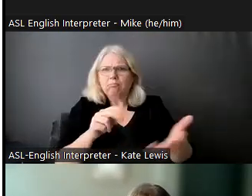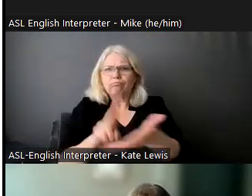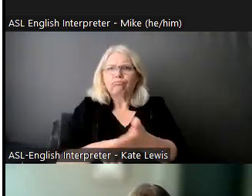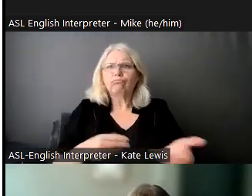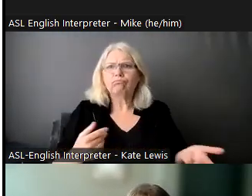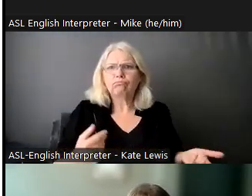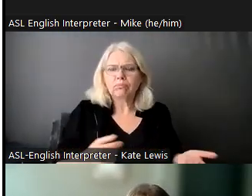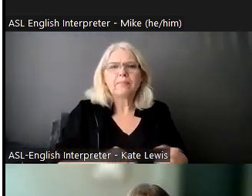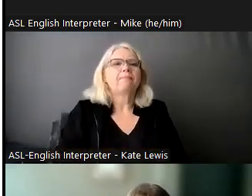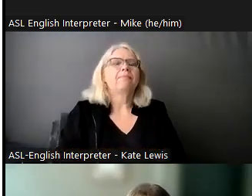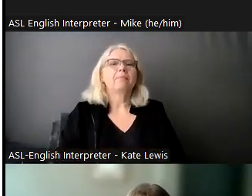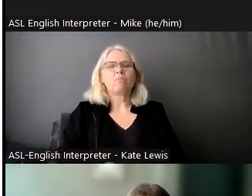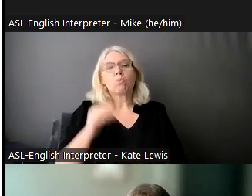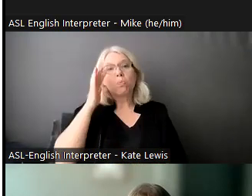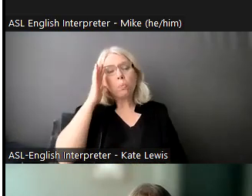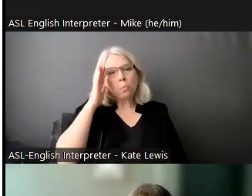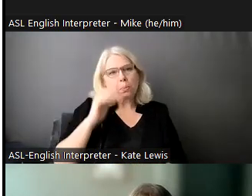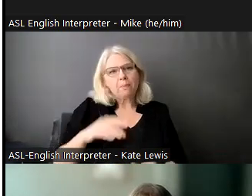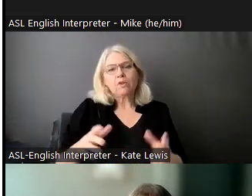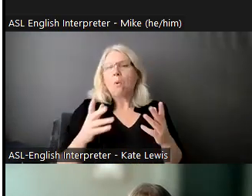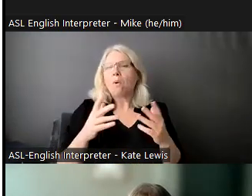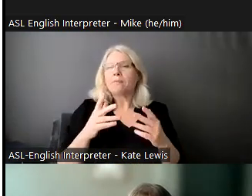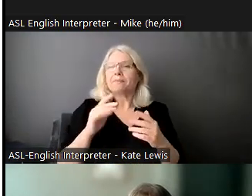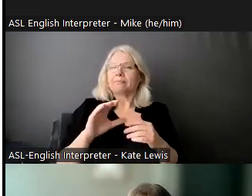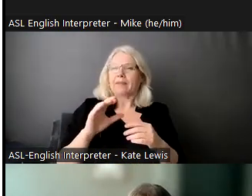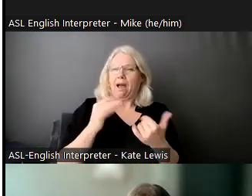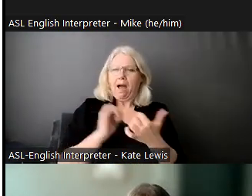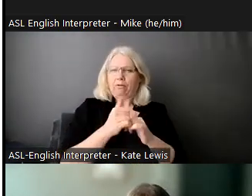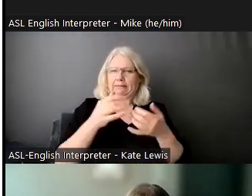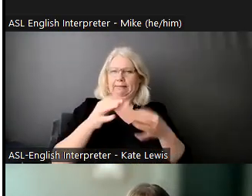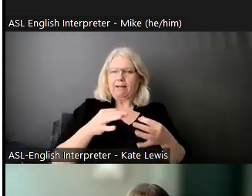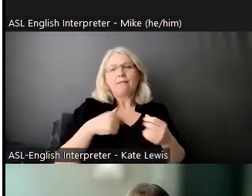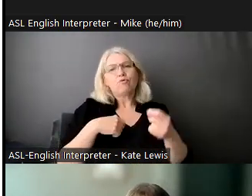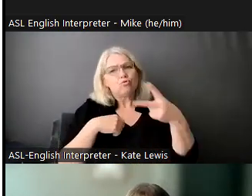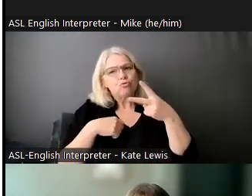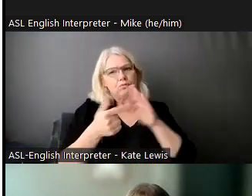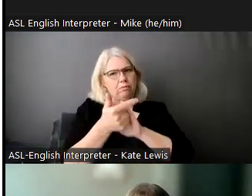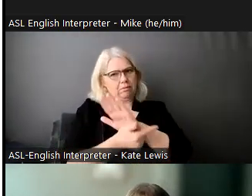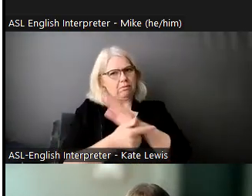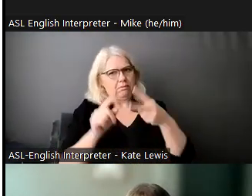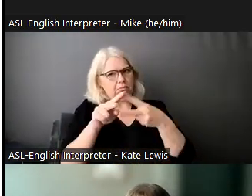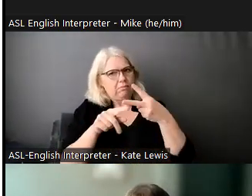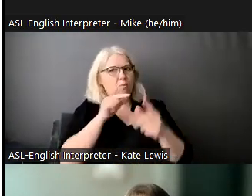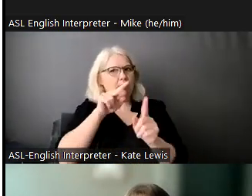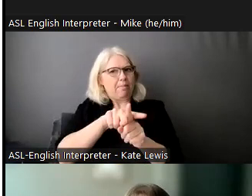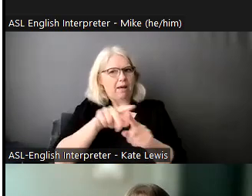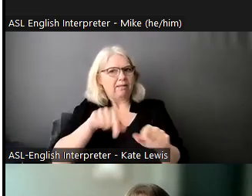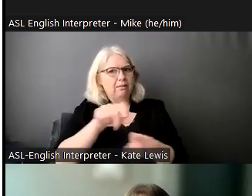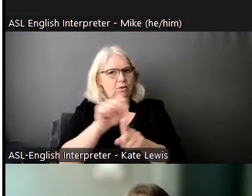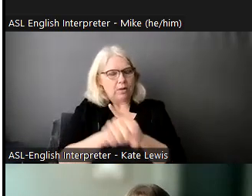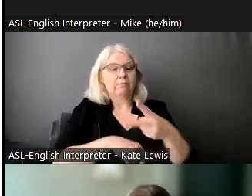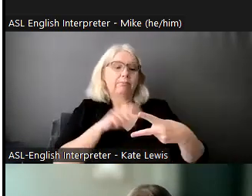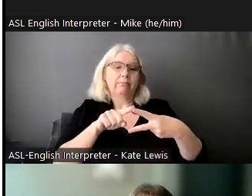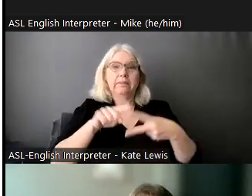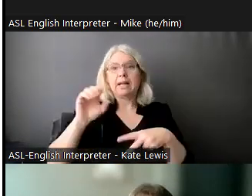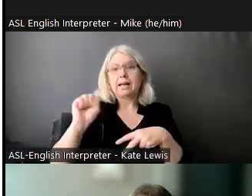capacity in Ontario. So the one that does the legal side of things is the Substitute Decisions Act, so